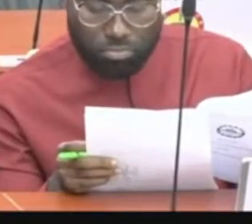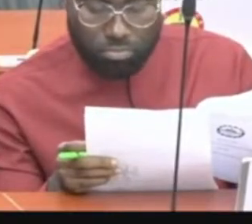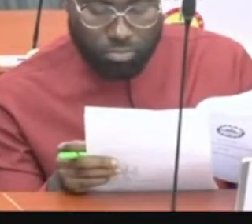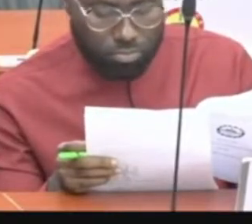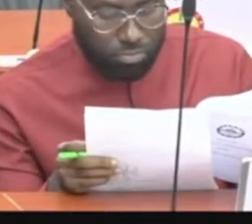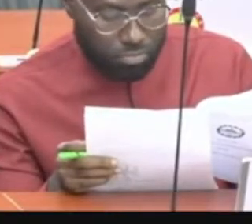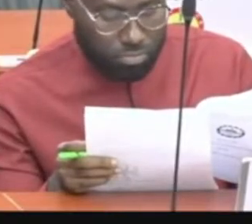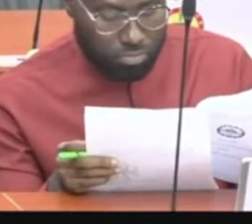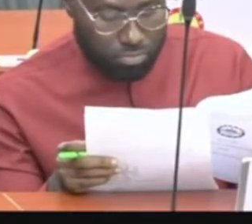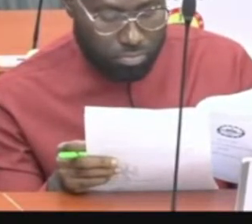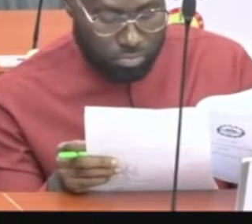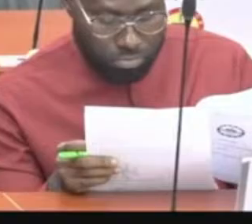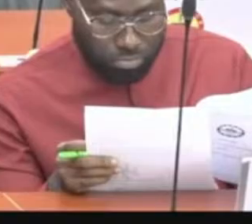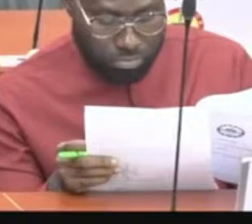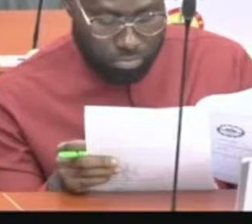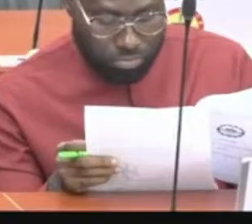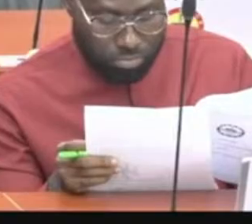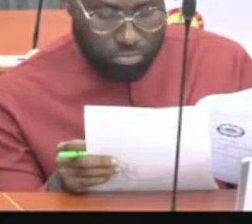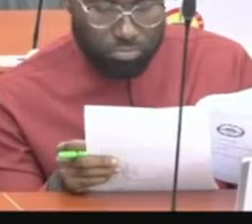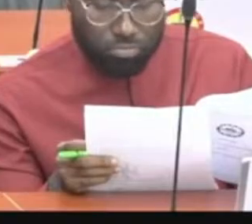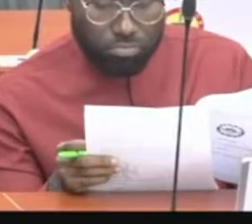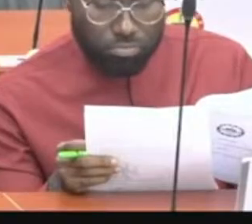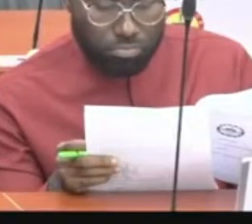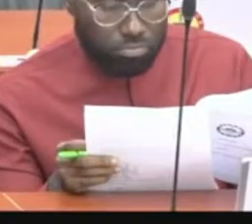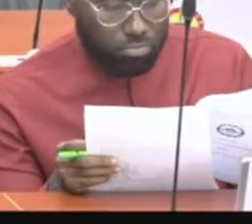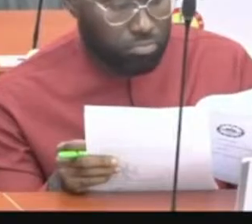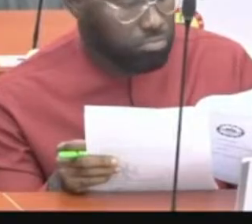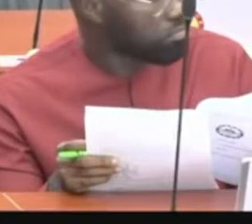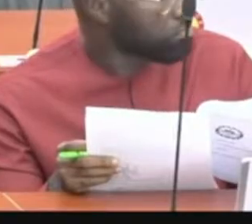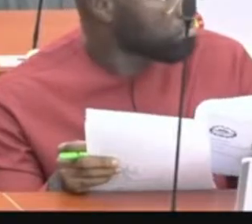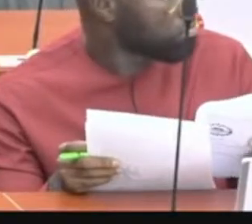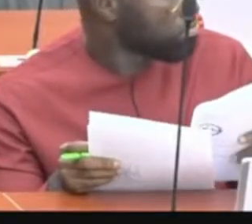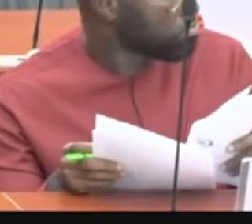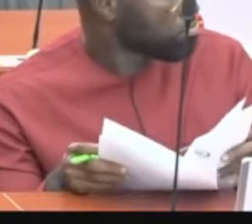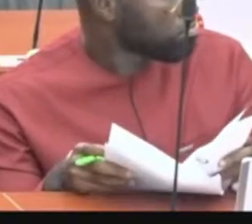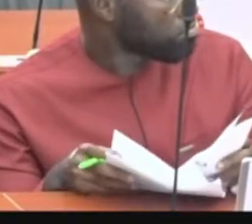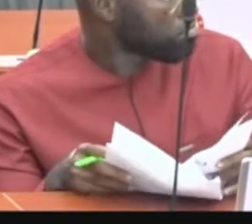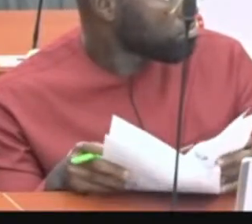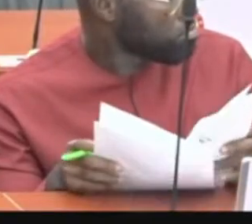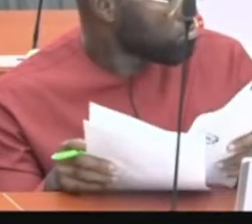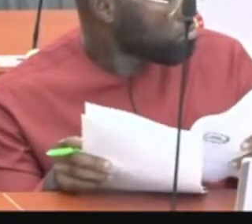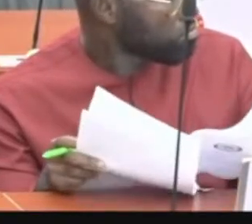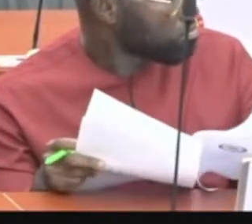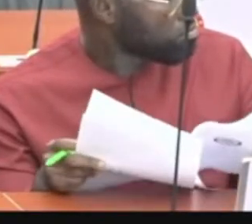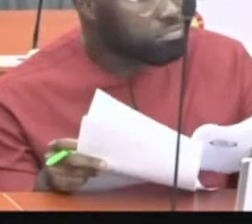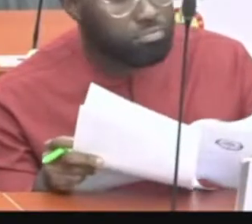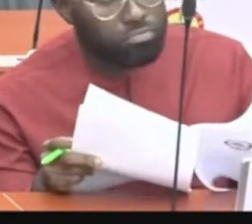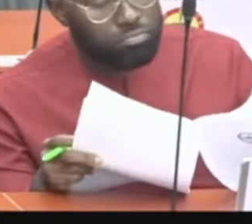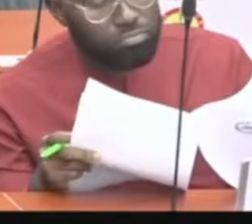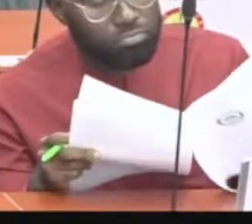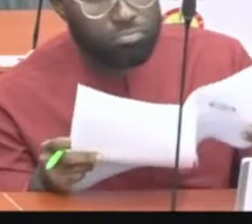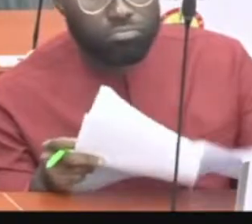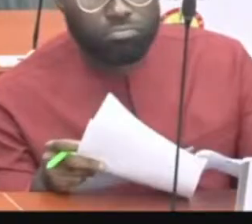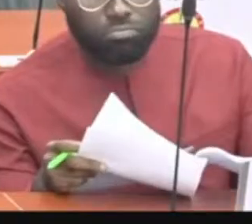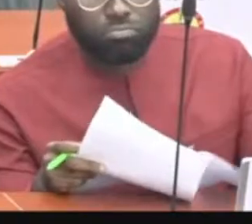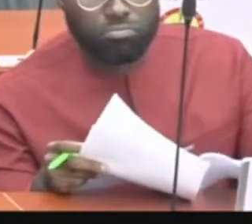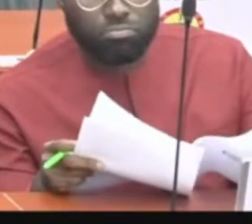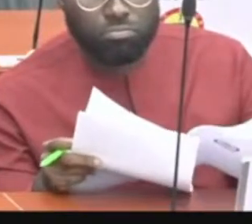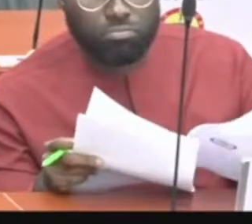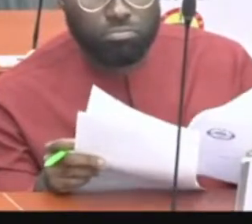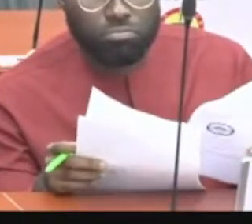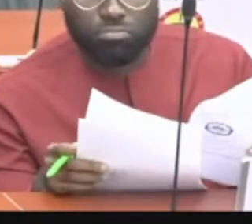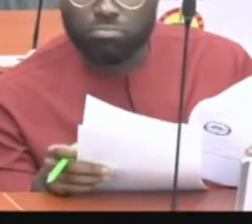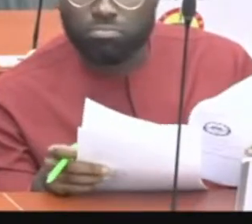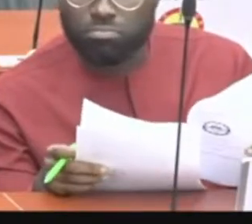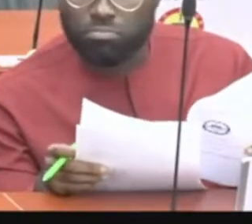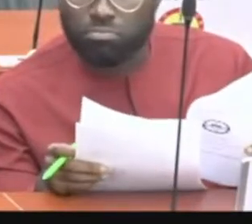research, collected data with any integrity, but just for people to think they said and they are doing it,